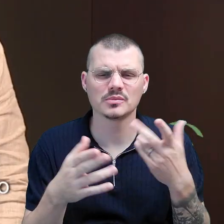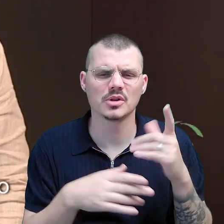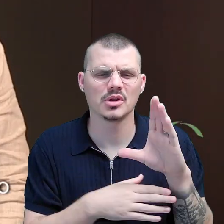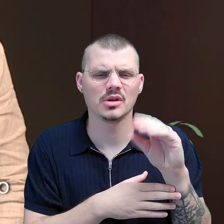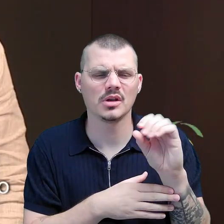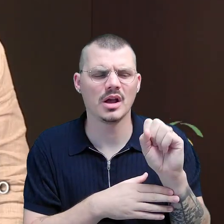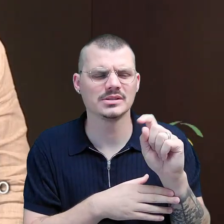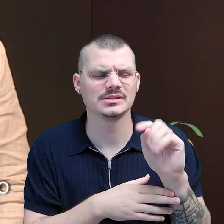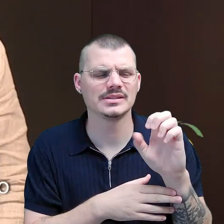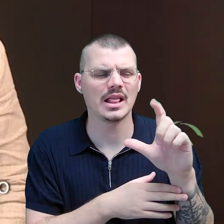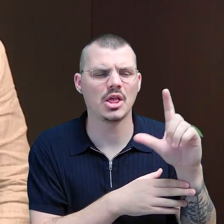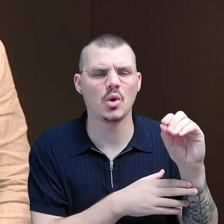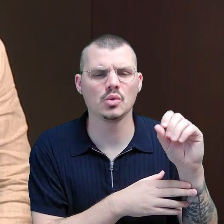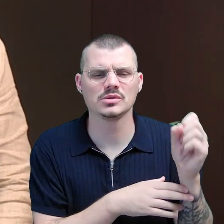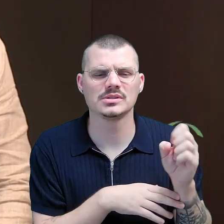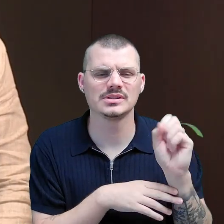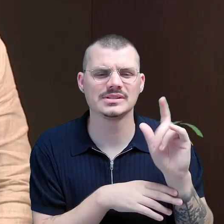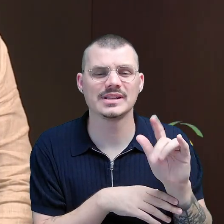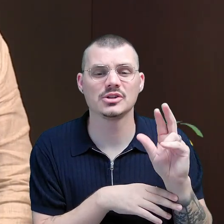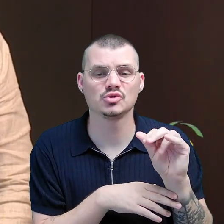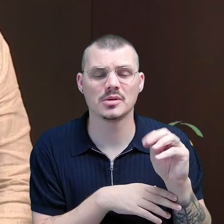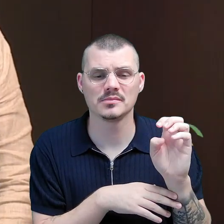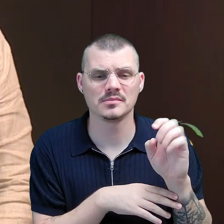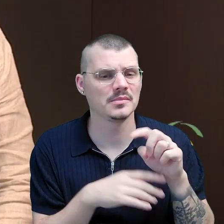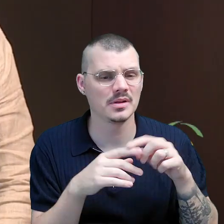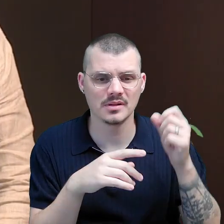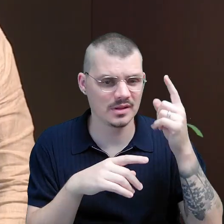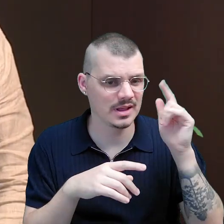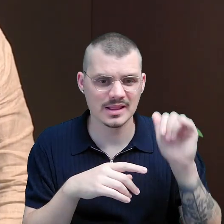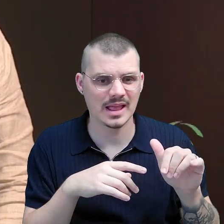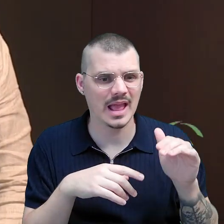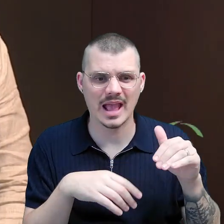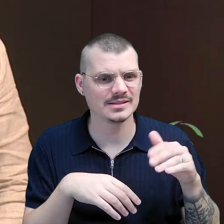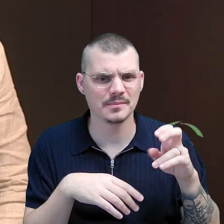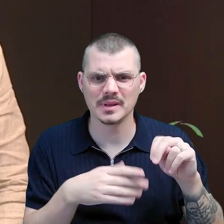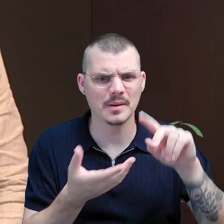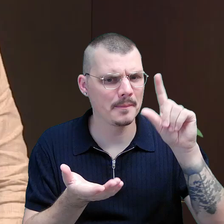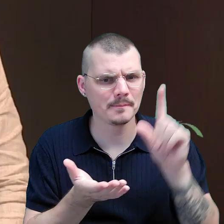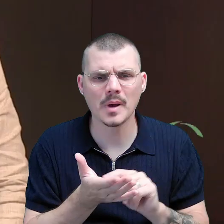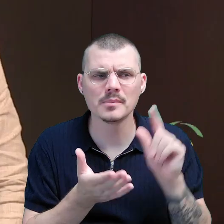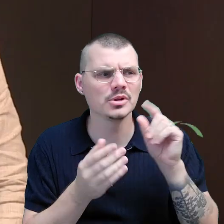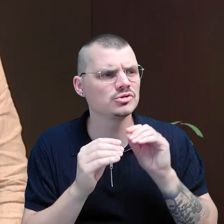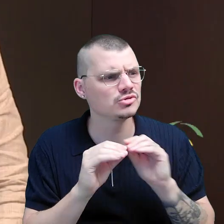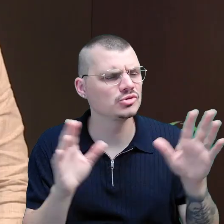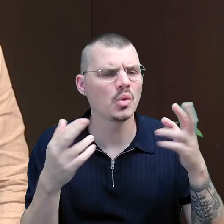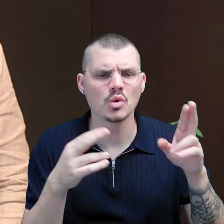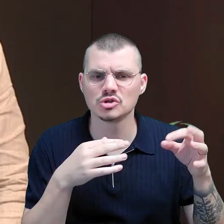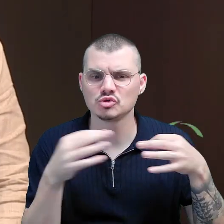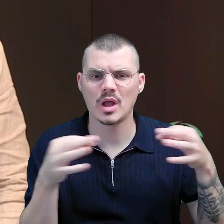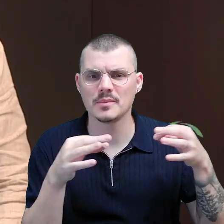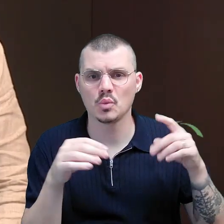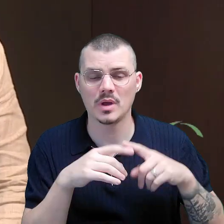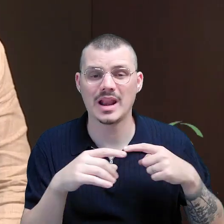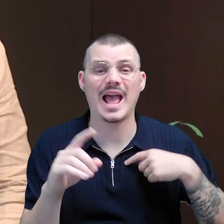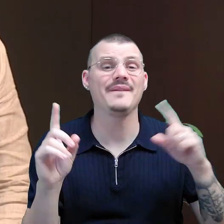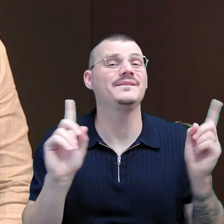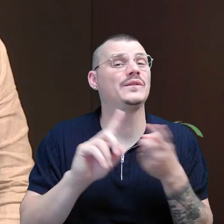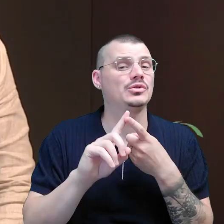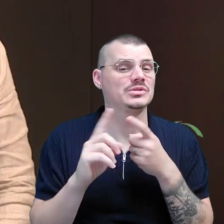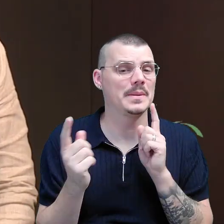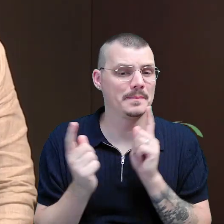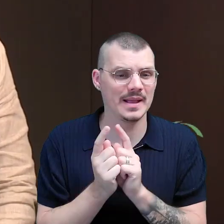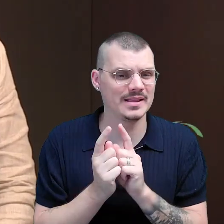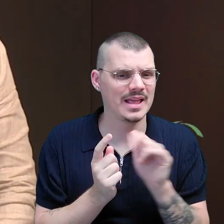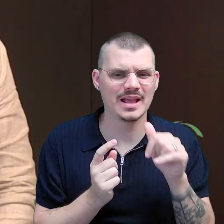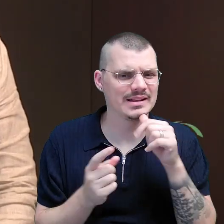had something called Costello syndrome, but Costello syndrome had not been published or described when